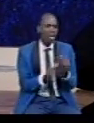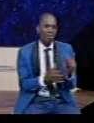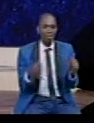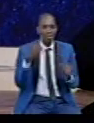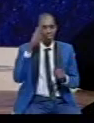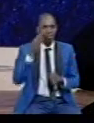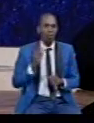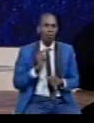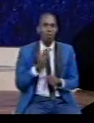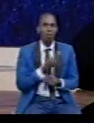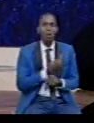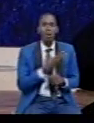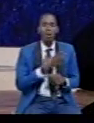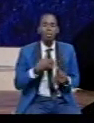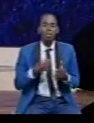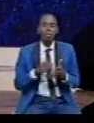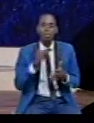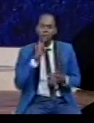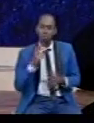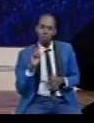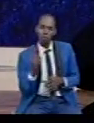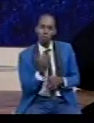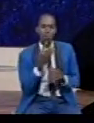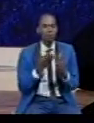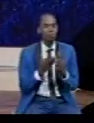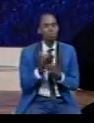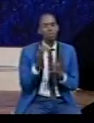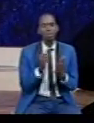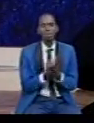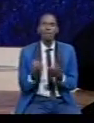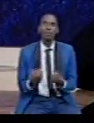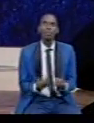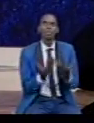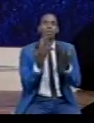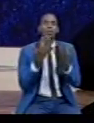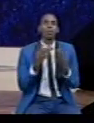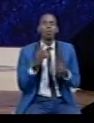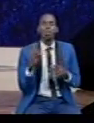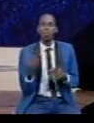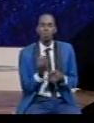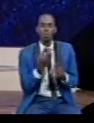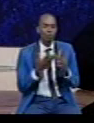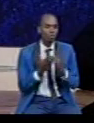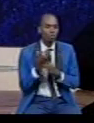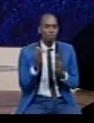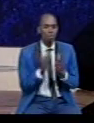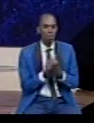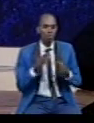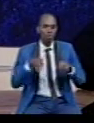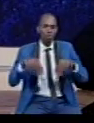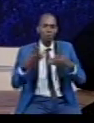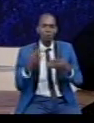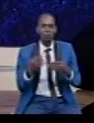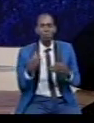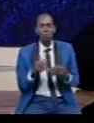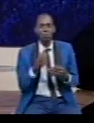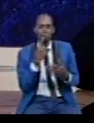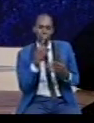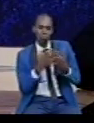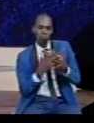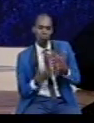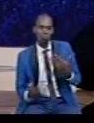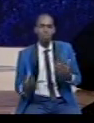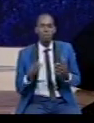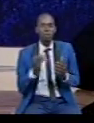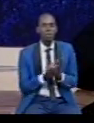And it is only through that sacrifice, only through that shedding of the pure blood, of the spotless blood, of